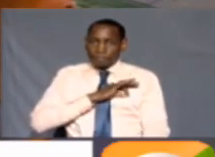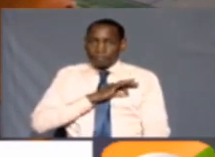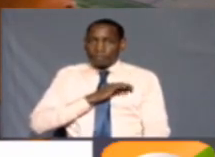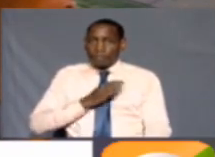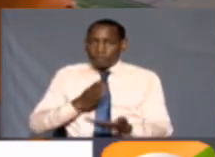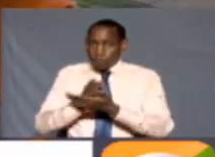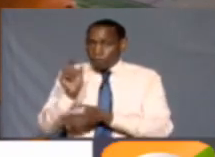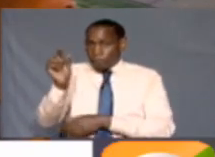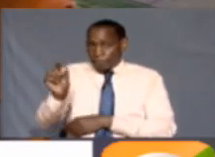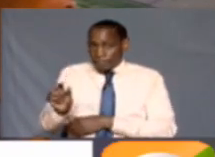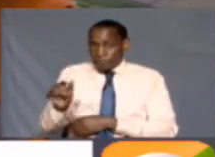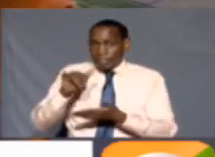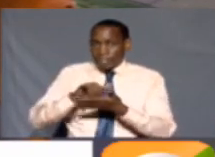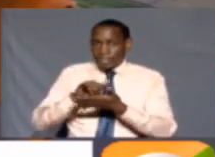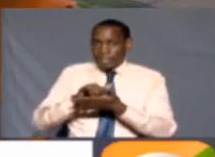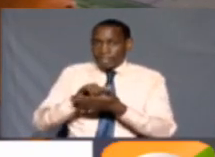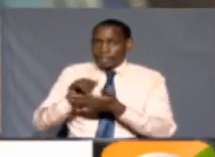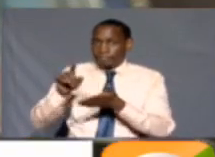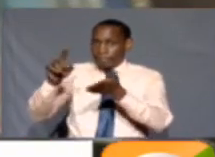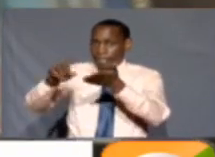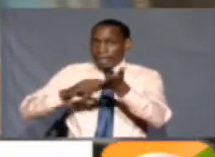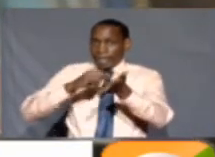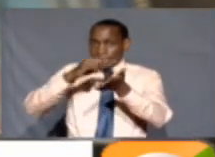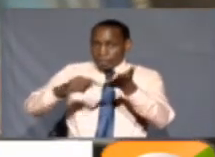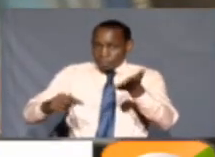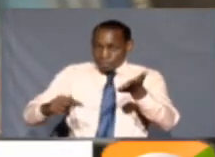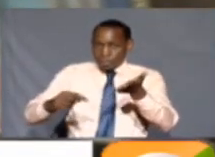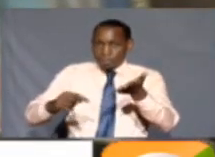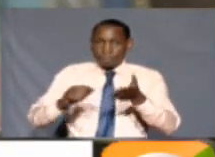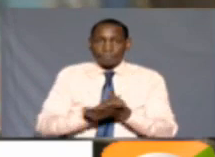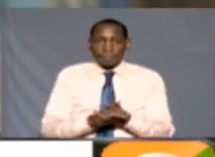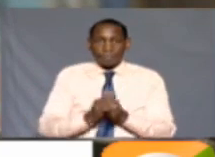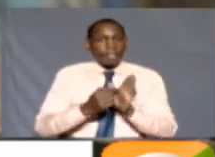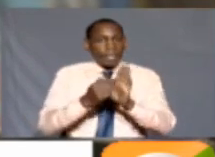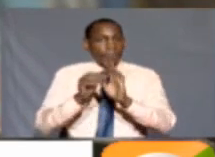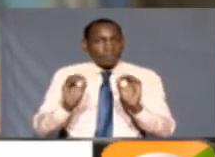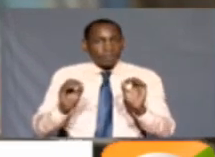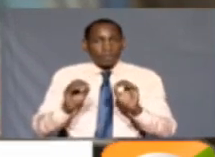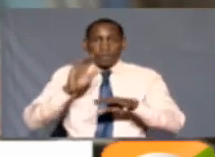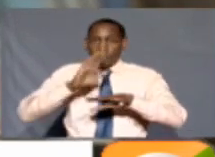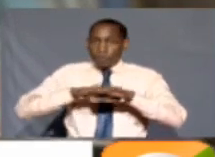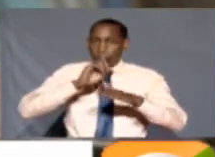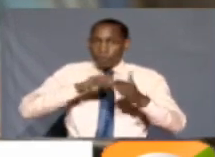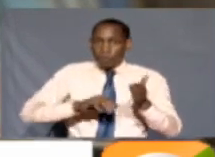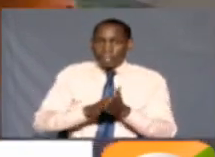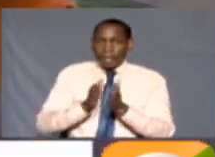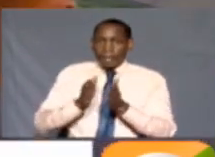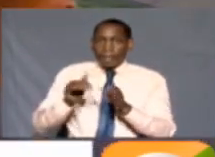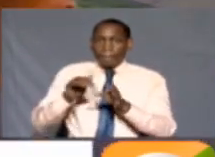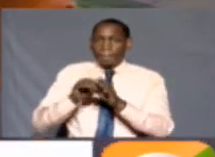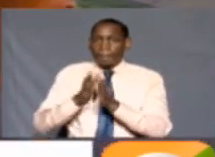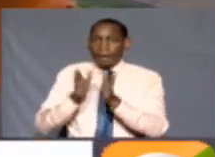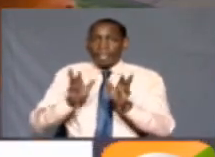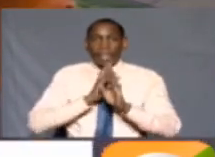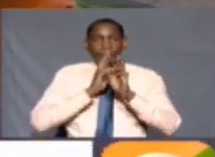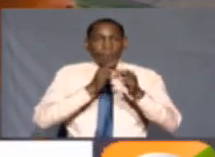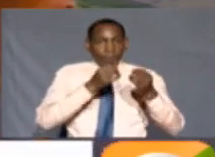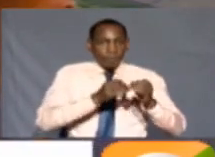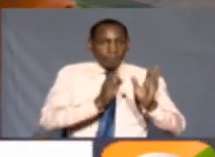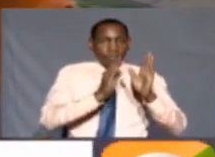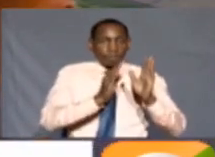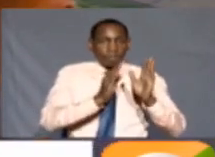the person who is accused. Okay. So then you are left exposed. So it's better, yeah, as a member of the public to report to formal